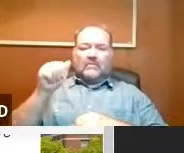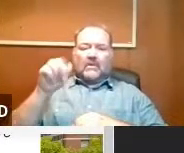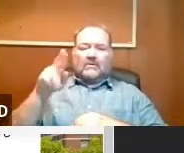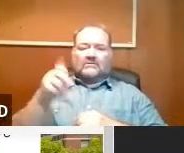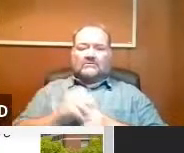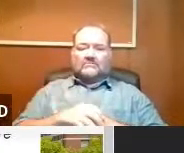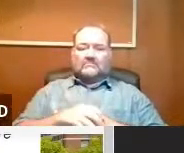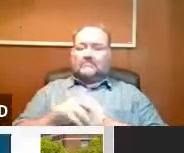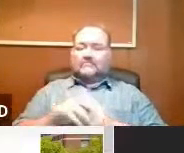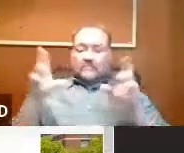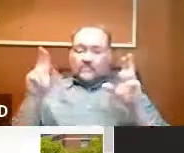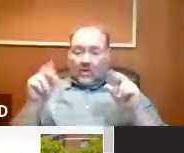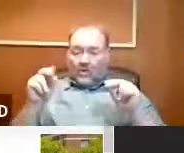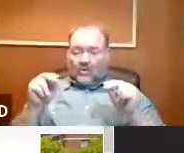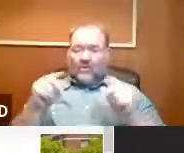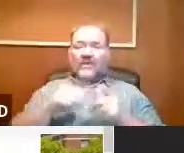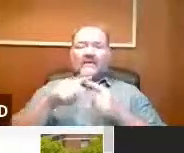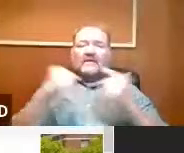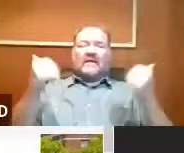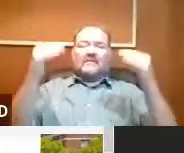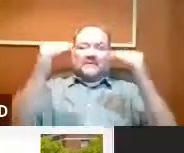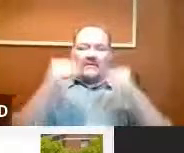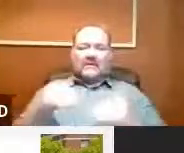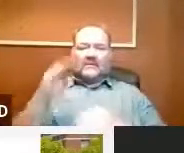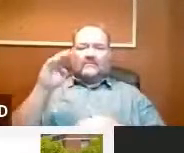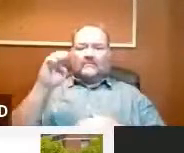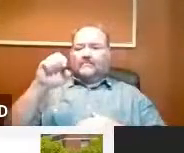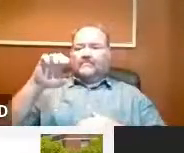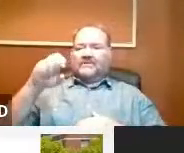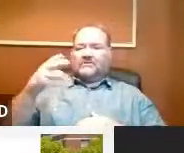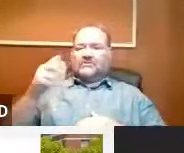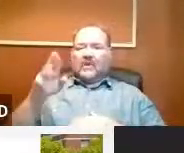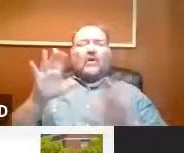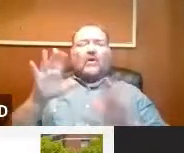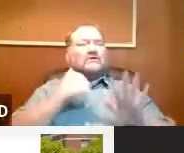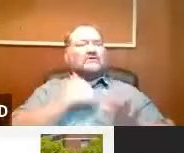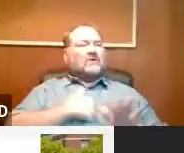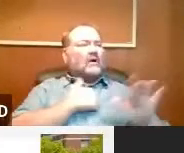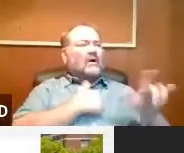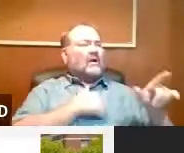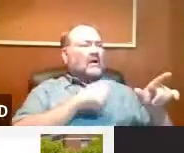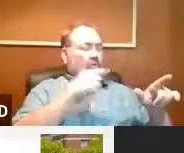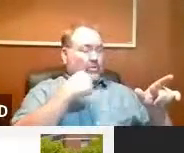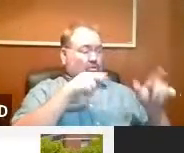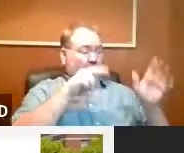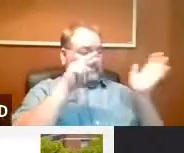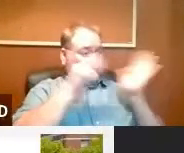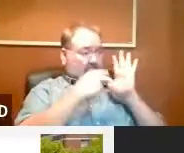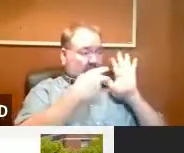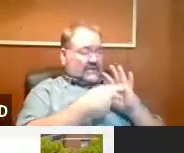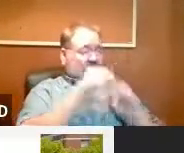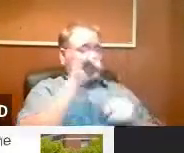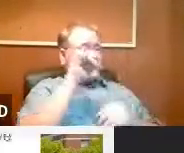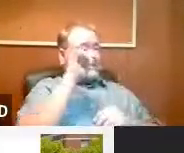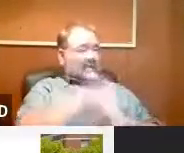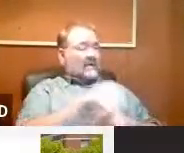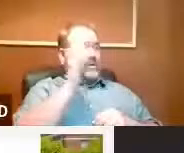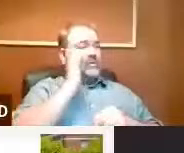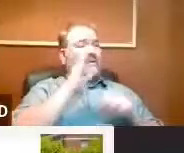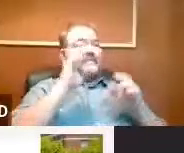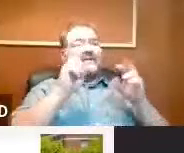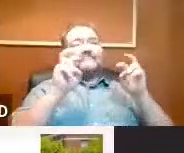Nope. All righty, we'll go on down to the benchmarks. The first one, go ahead. Sorry, just real quick. So we're saying that it's going to kind